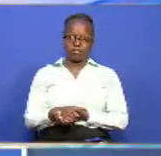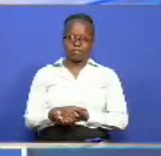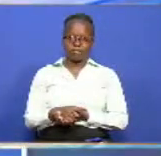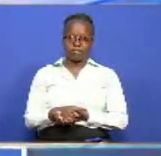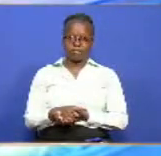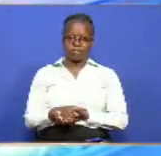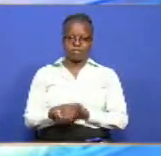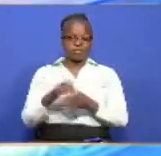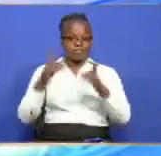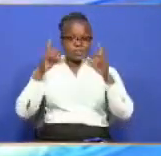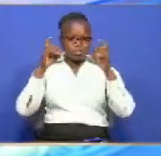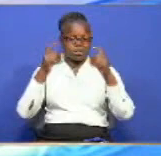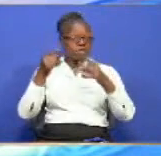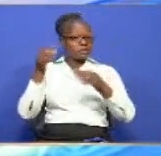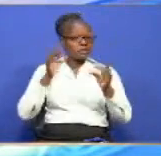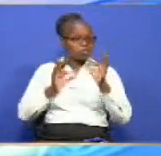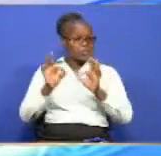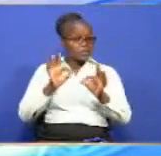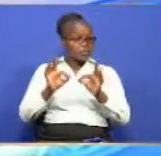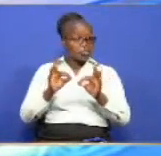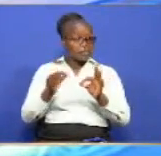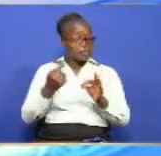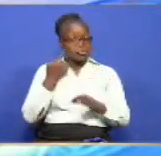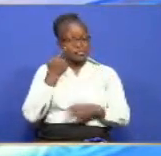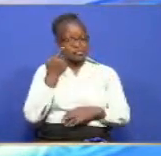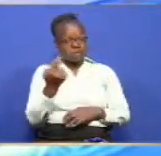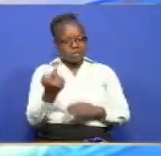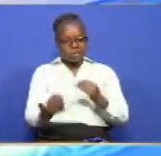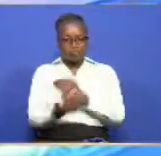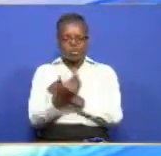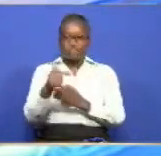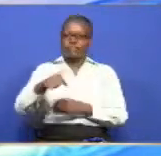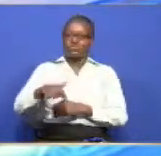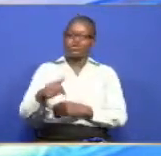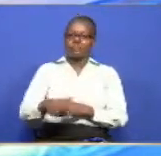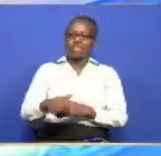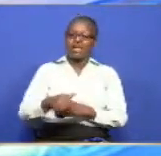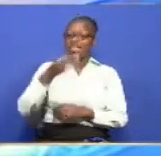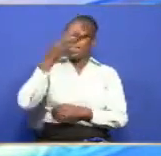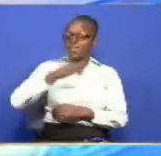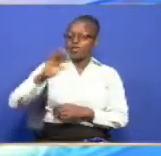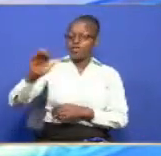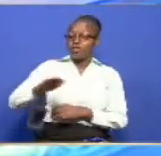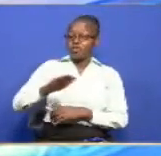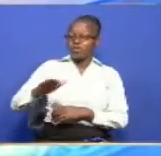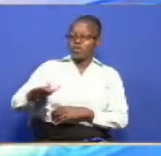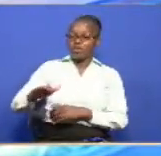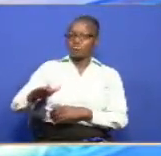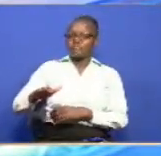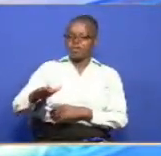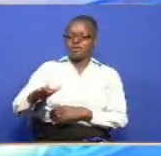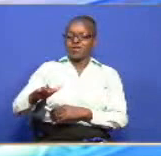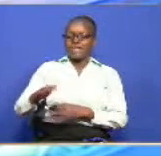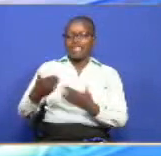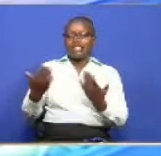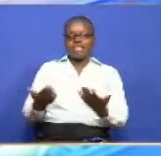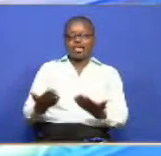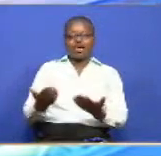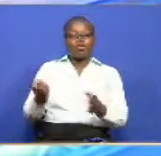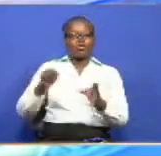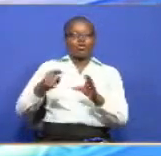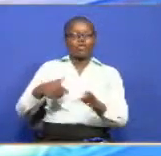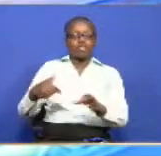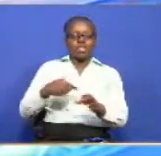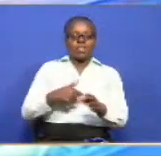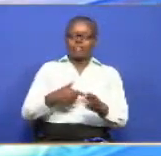Those are the pictures of the drama that ensued this morning at the Kitui County Assembly. And now joining us live, just to give